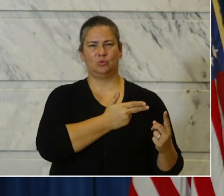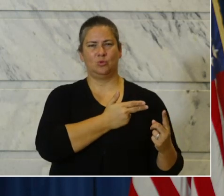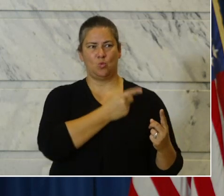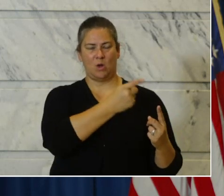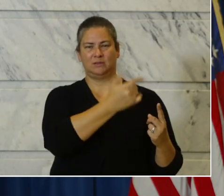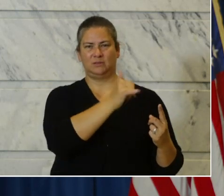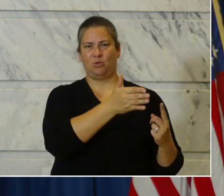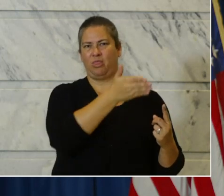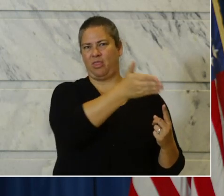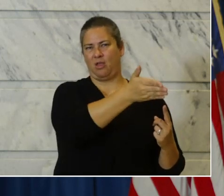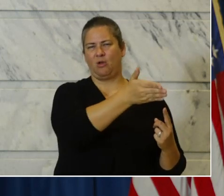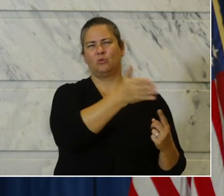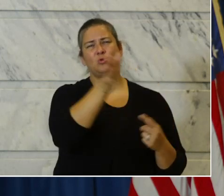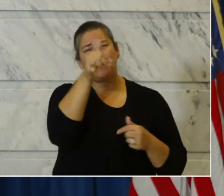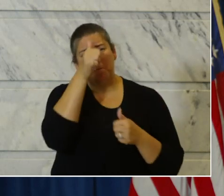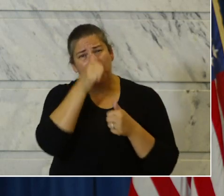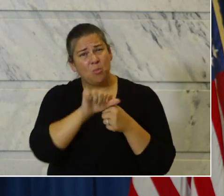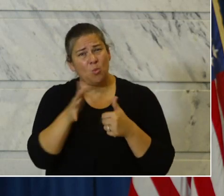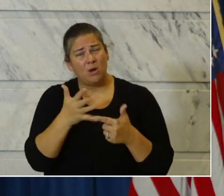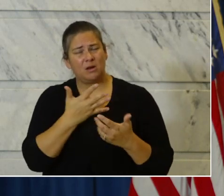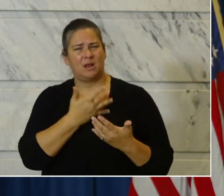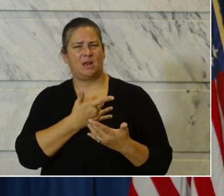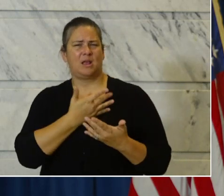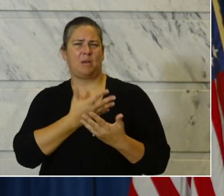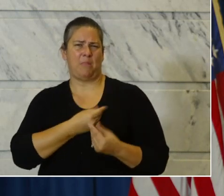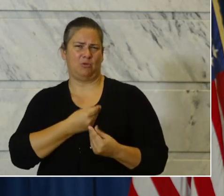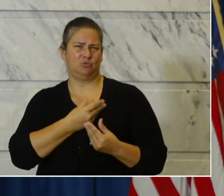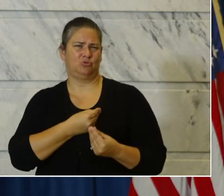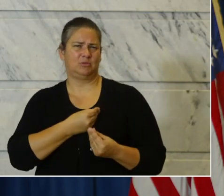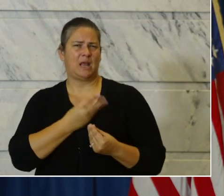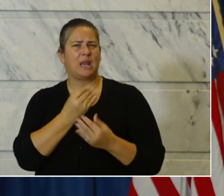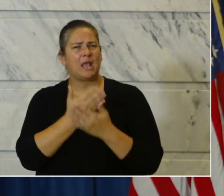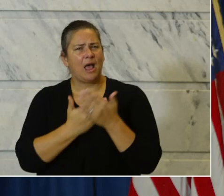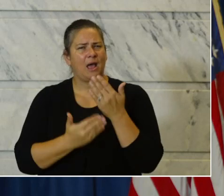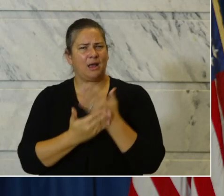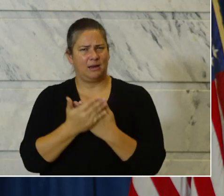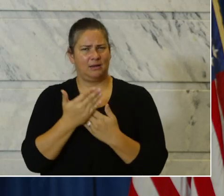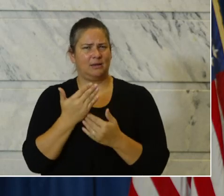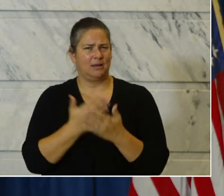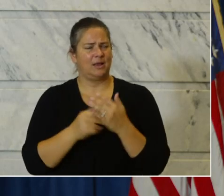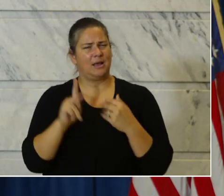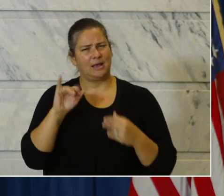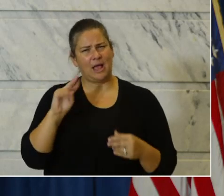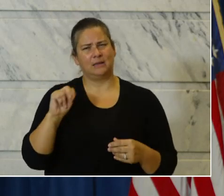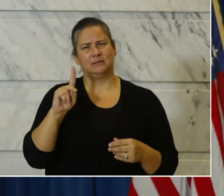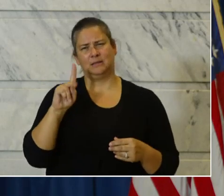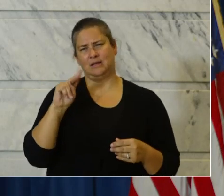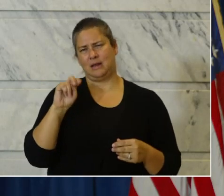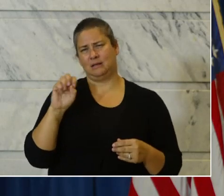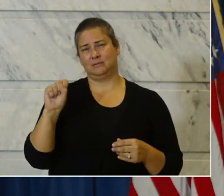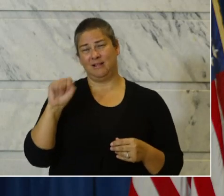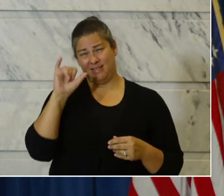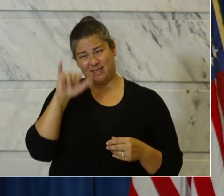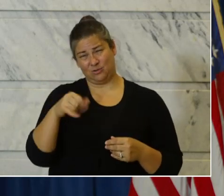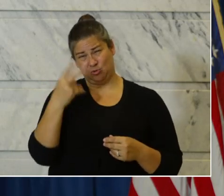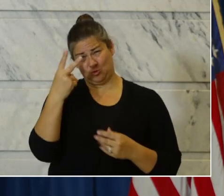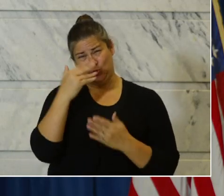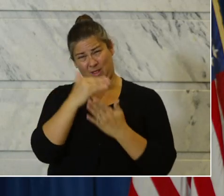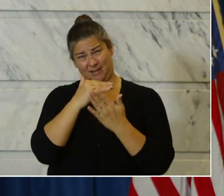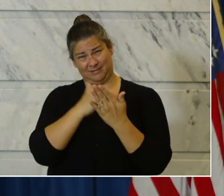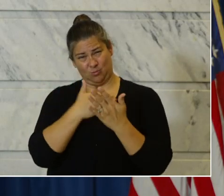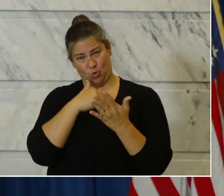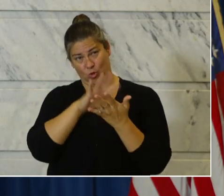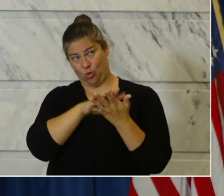compassion. Let's remember our kindness. And I think those are 2 lessons that we are pulling out of COVID that can help us with every other challenge